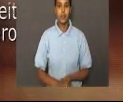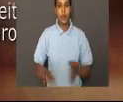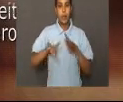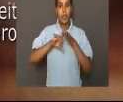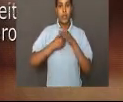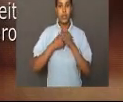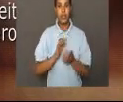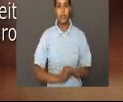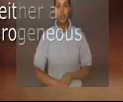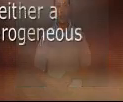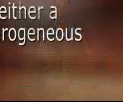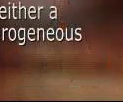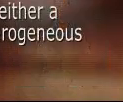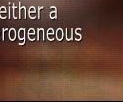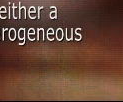Begin.